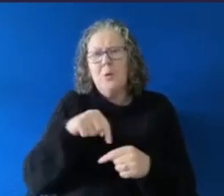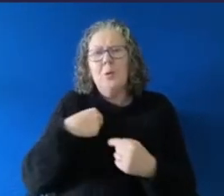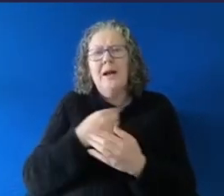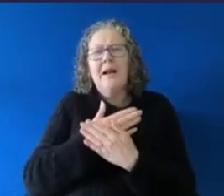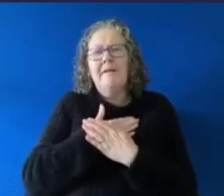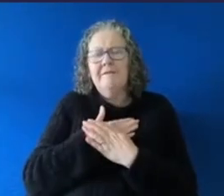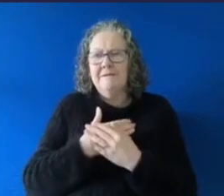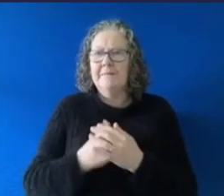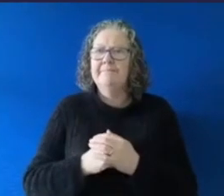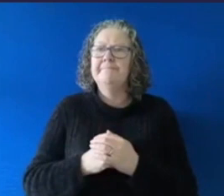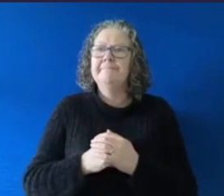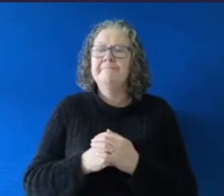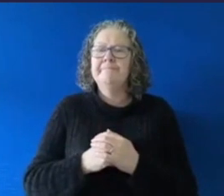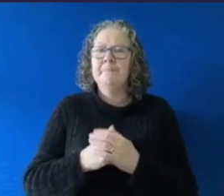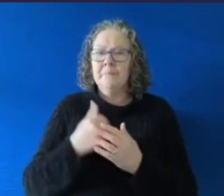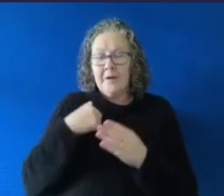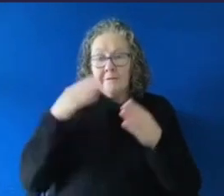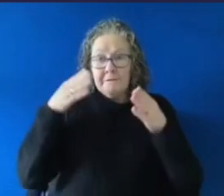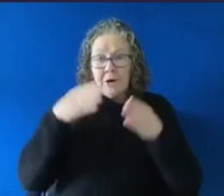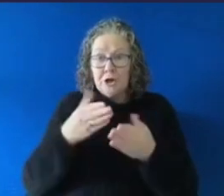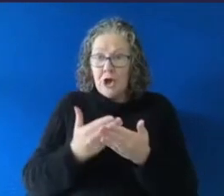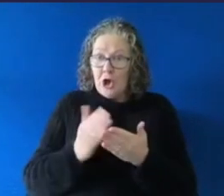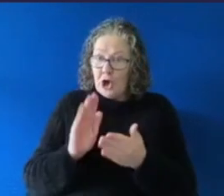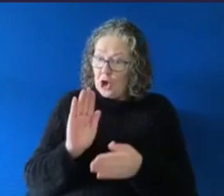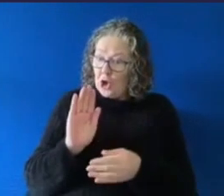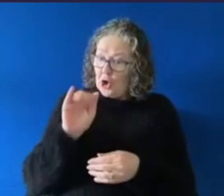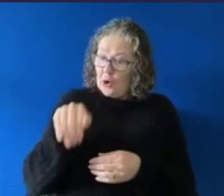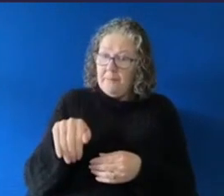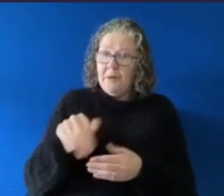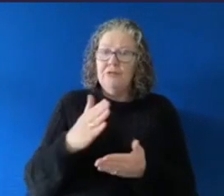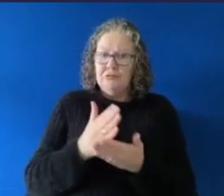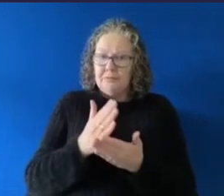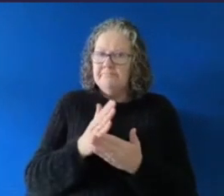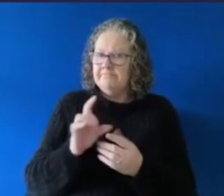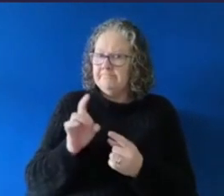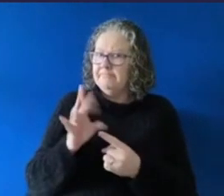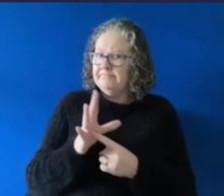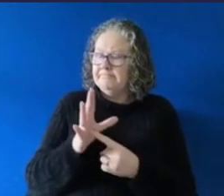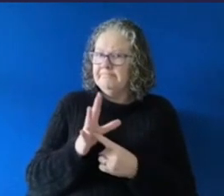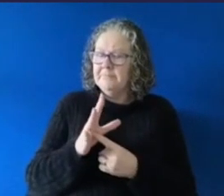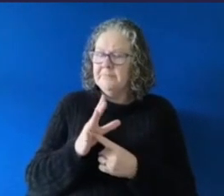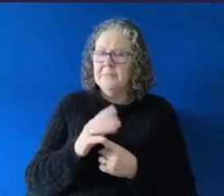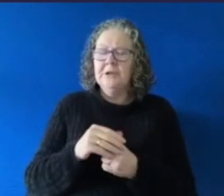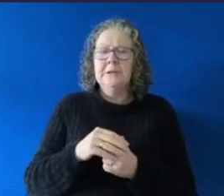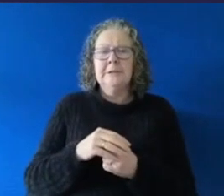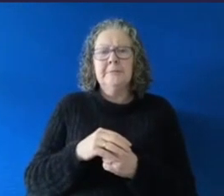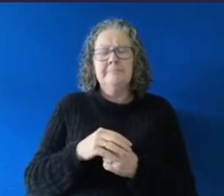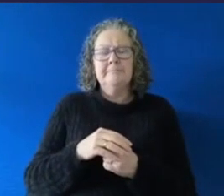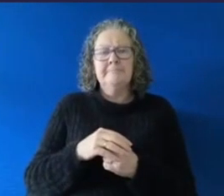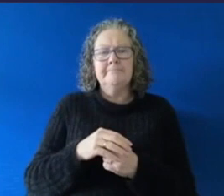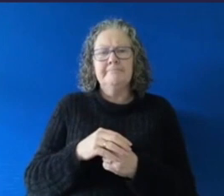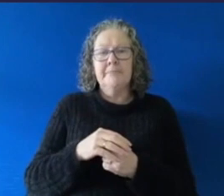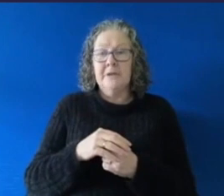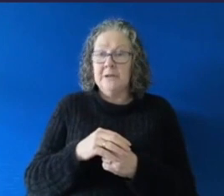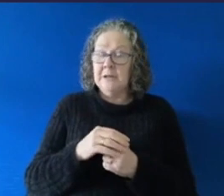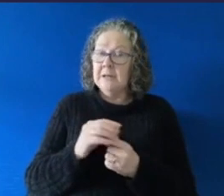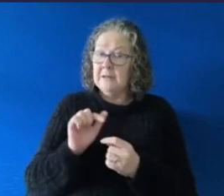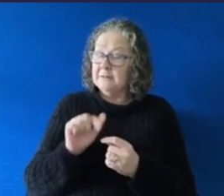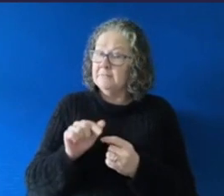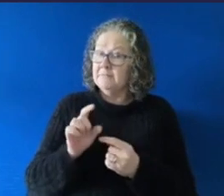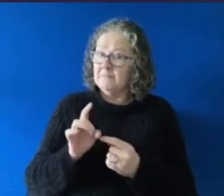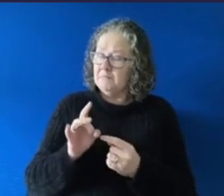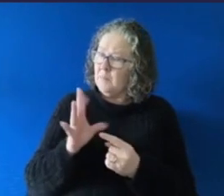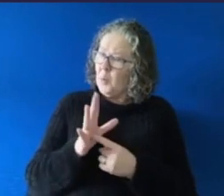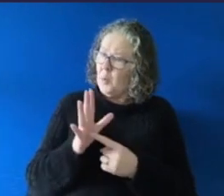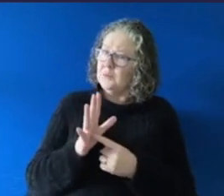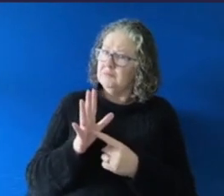So a focus on home really does matter, and I'm going to outline several ways that it matters. And this is important to keep at